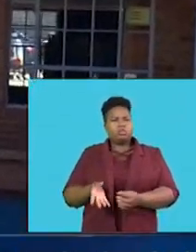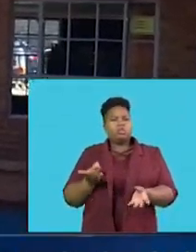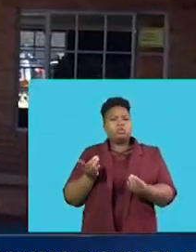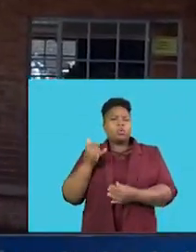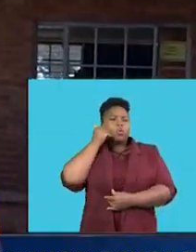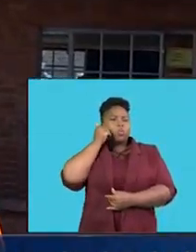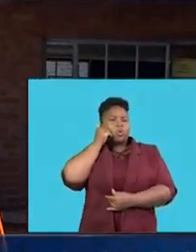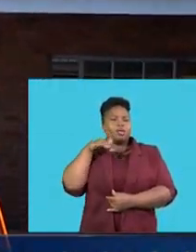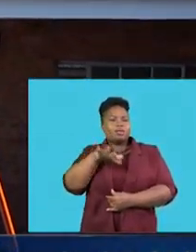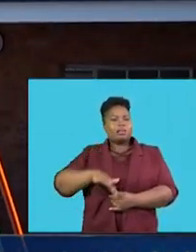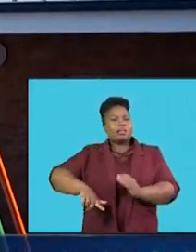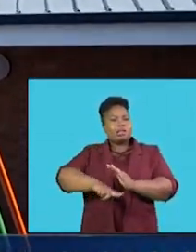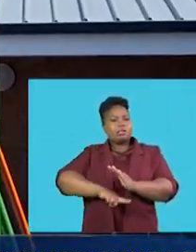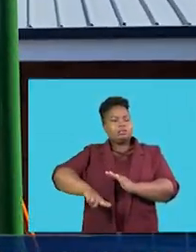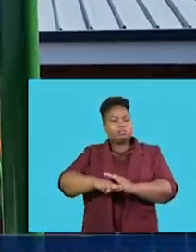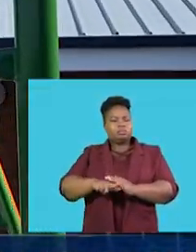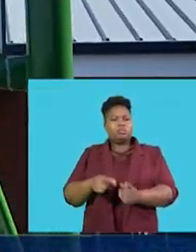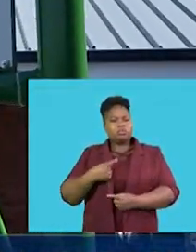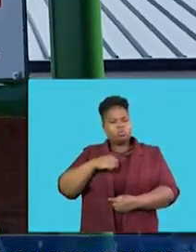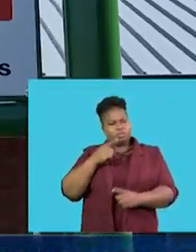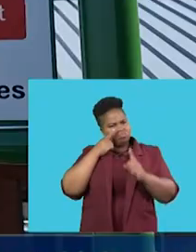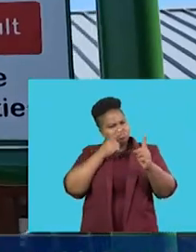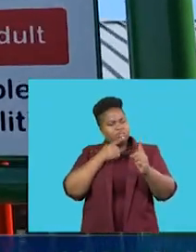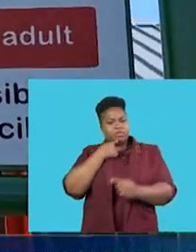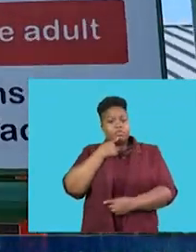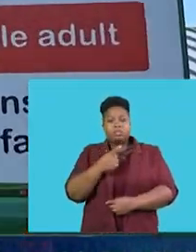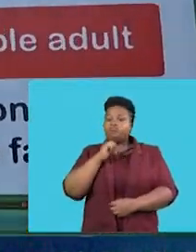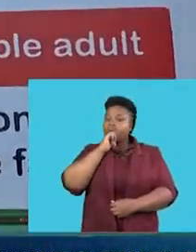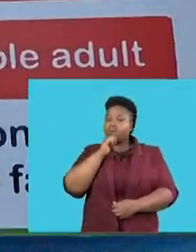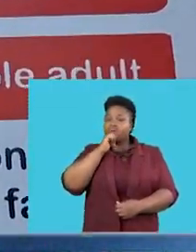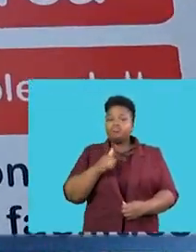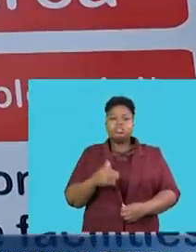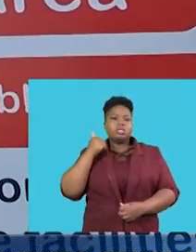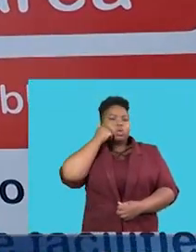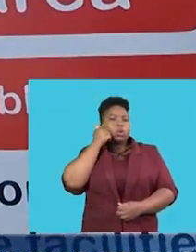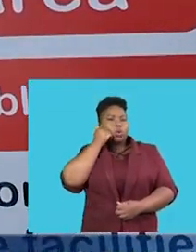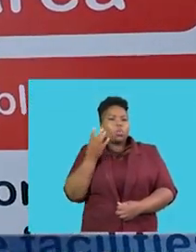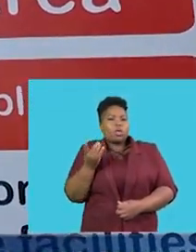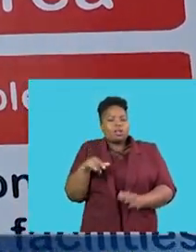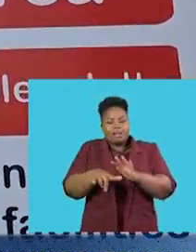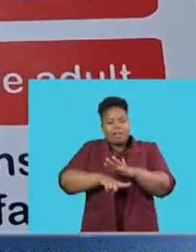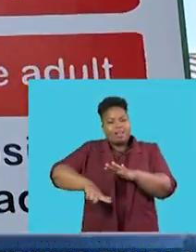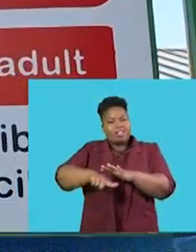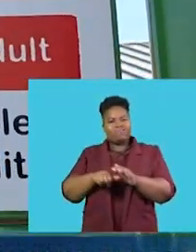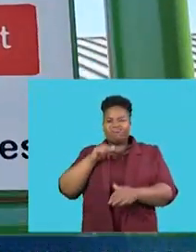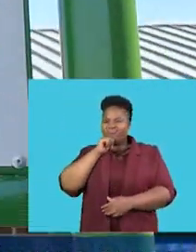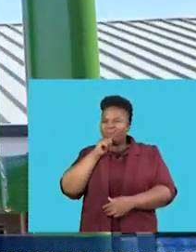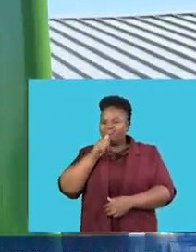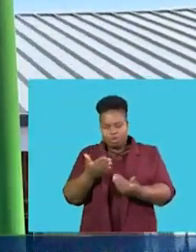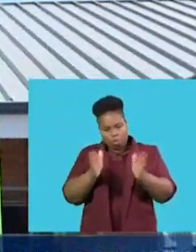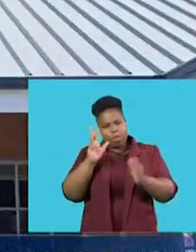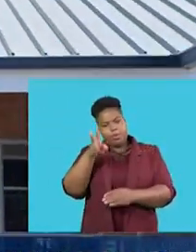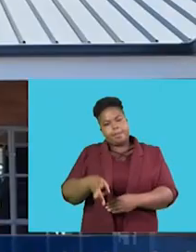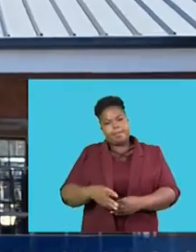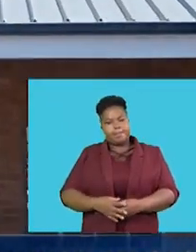wetland, and we insisted that whether it's in a wetland or not wetland, this school will be